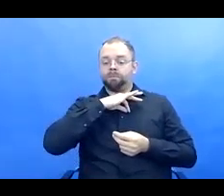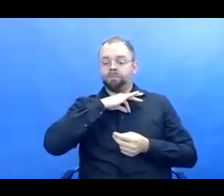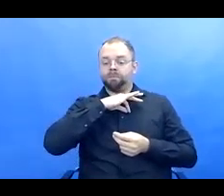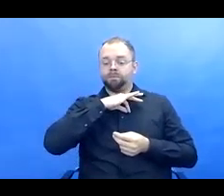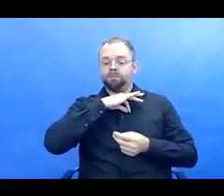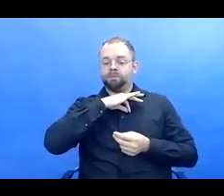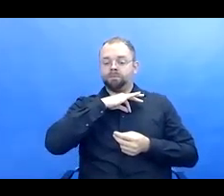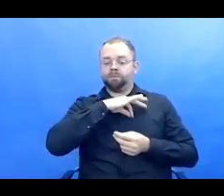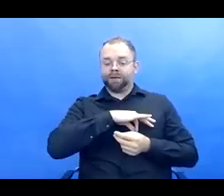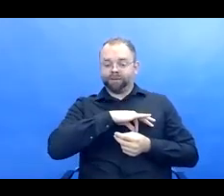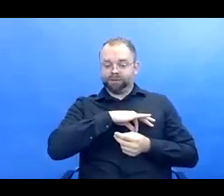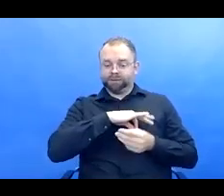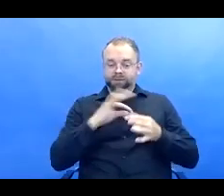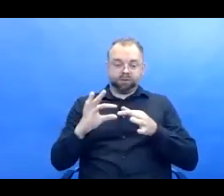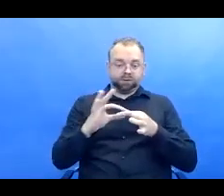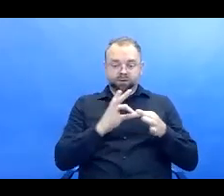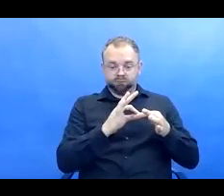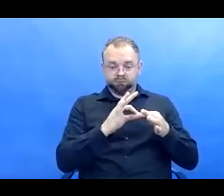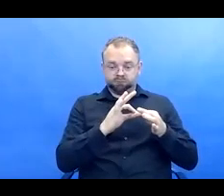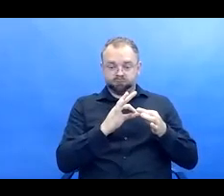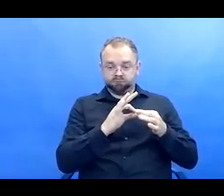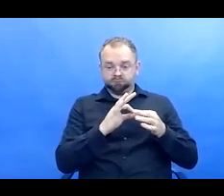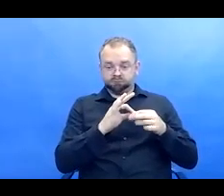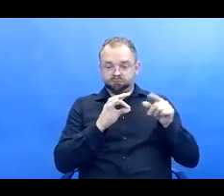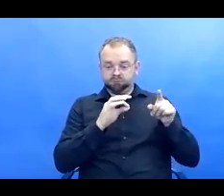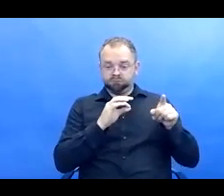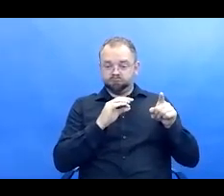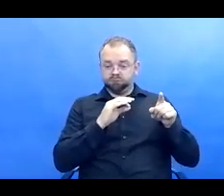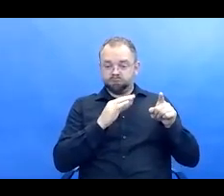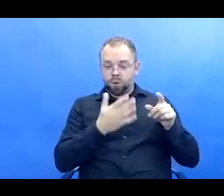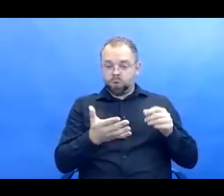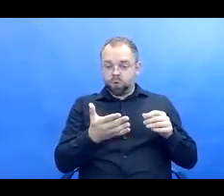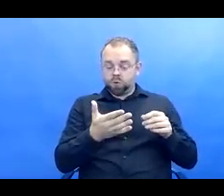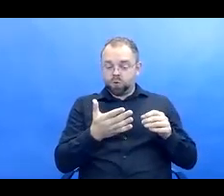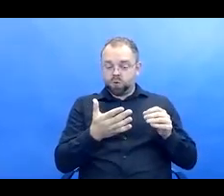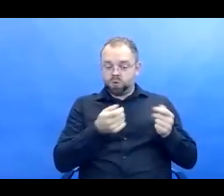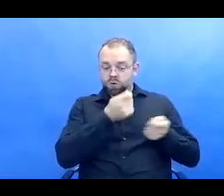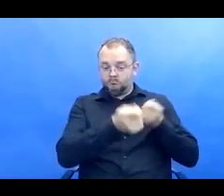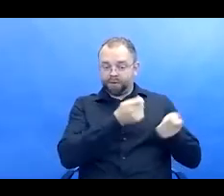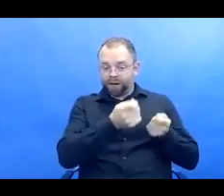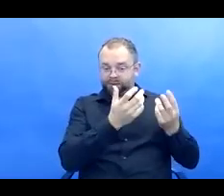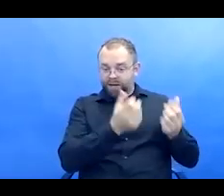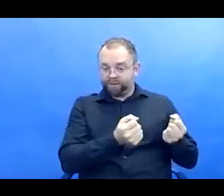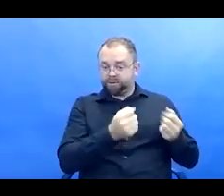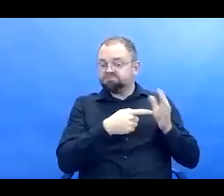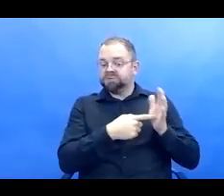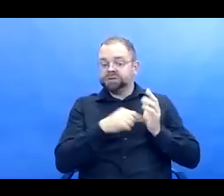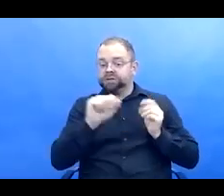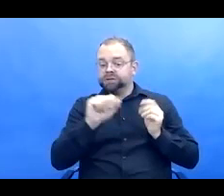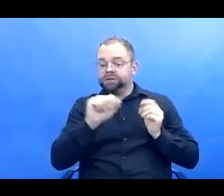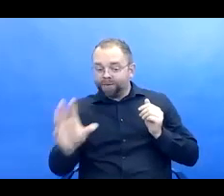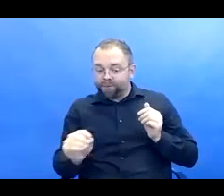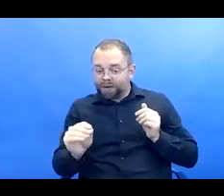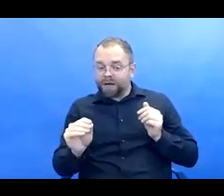for instance, linked to incapacity to work, it's not poverty targeted, but affluence tested. And in Mauritius, Namibia, it's